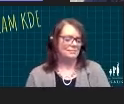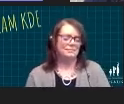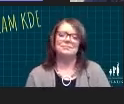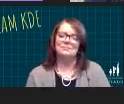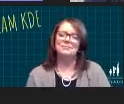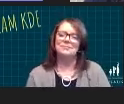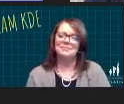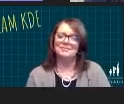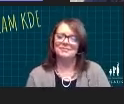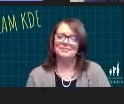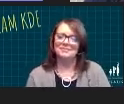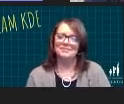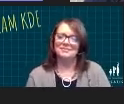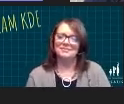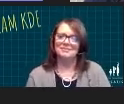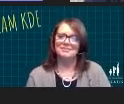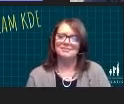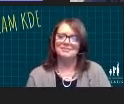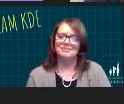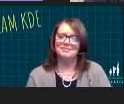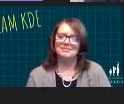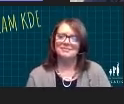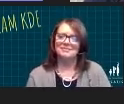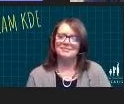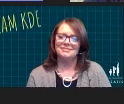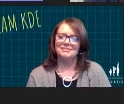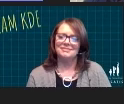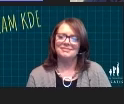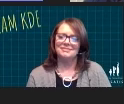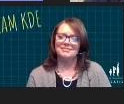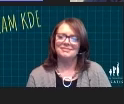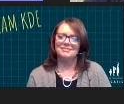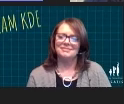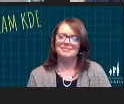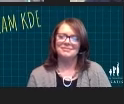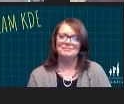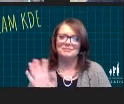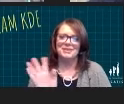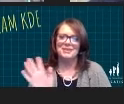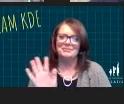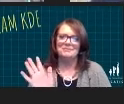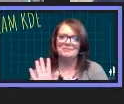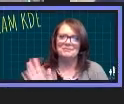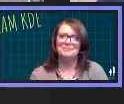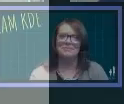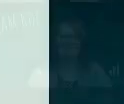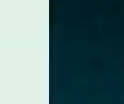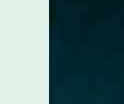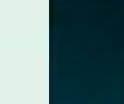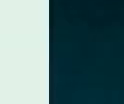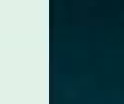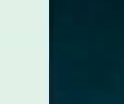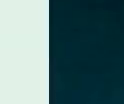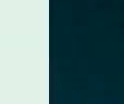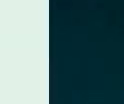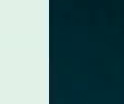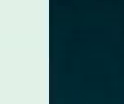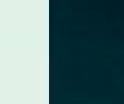or Stacy. Everybody have a great holiday season, and we'll see you in March. Yeah.